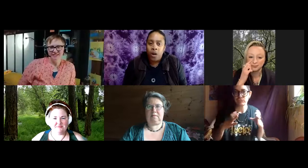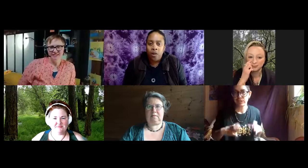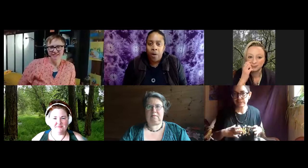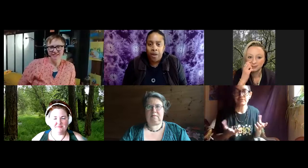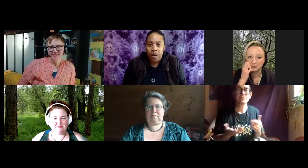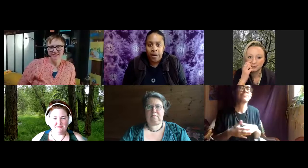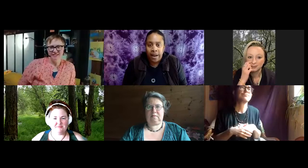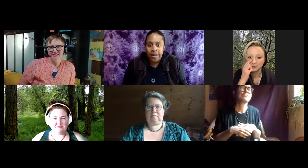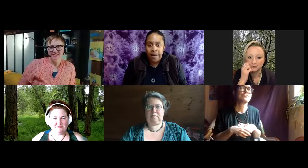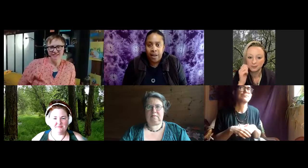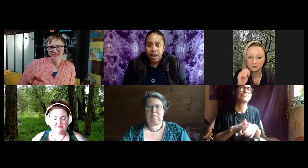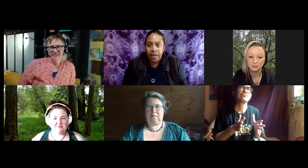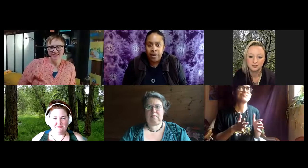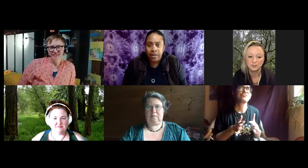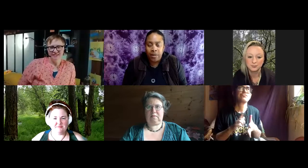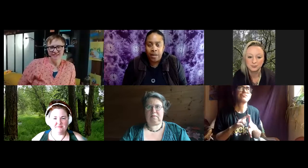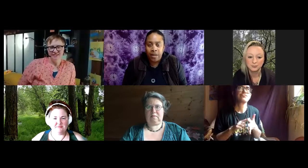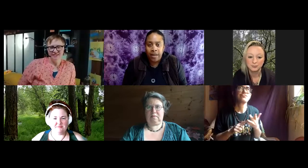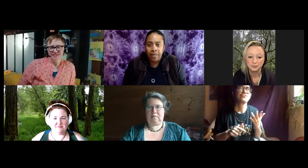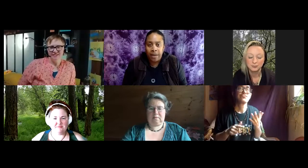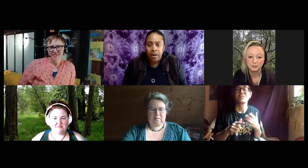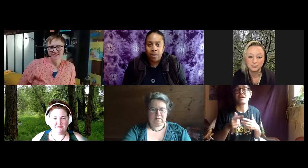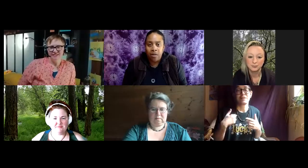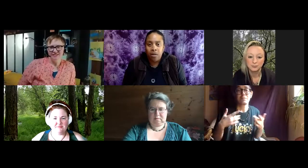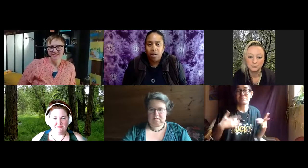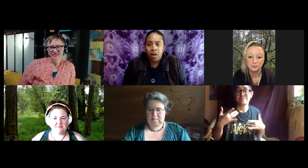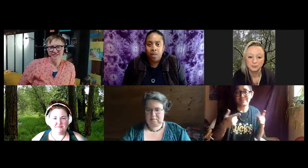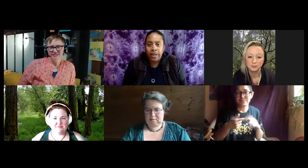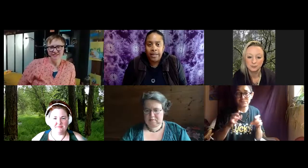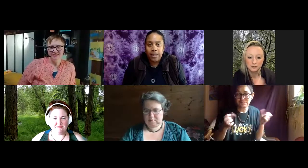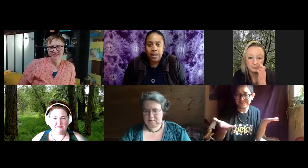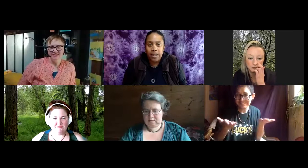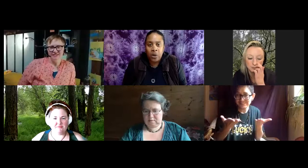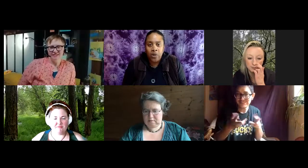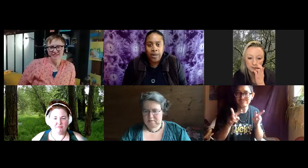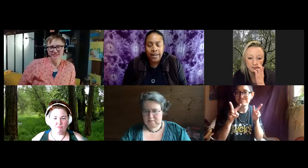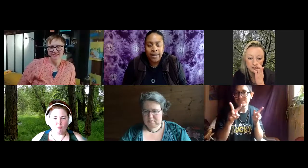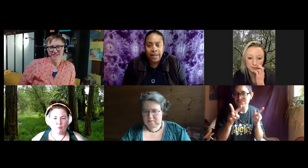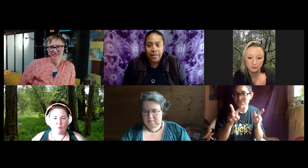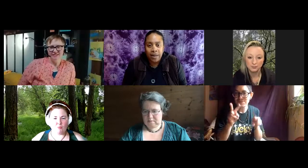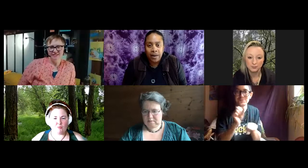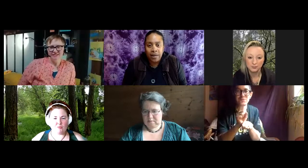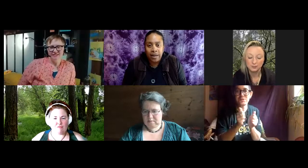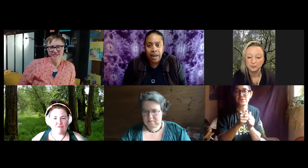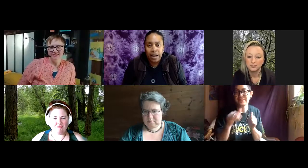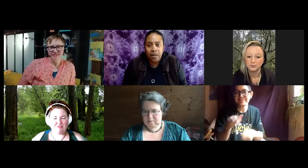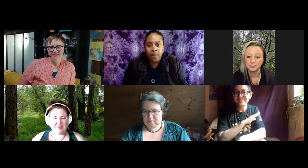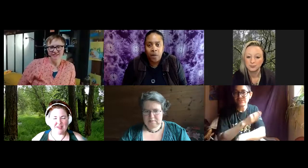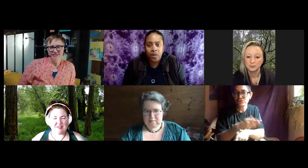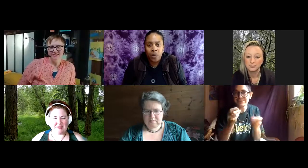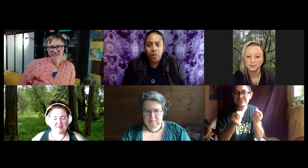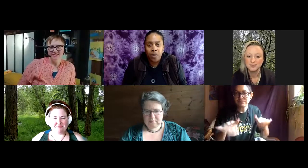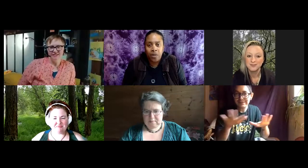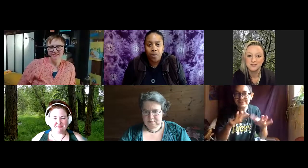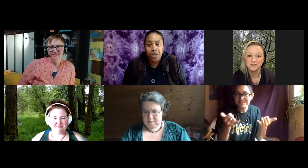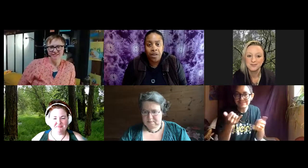I work with both hearing and deaf clients, and so that's not a matter. Let's see. And so I'm really excited to be here today, and I look forward